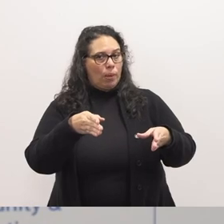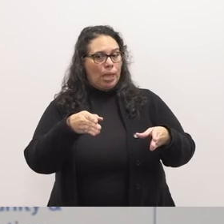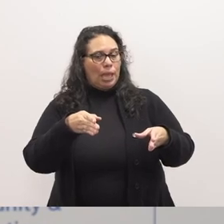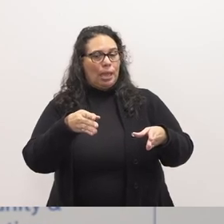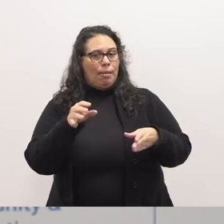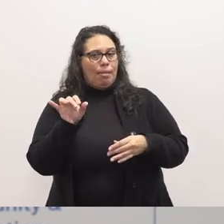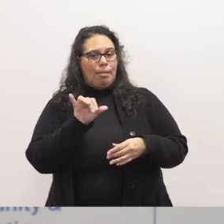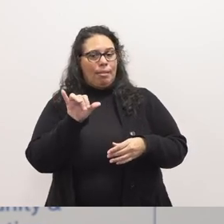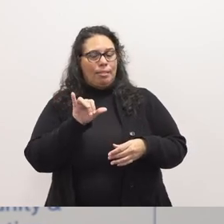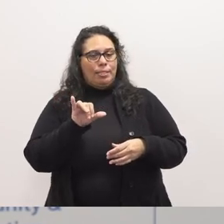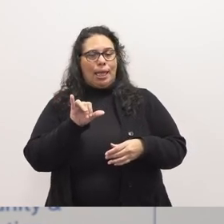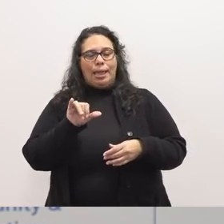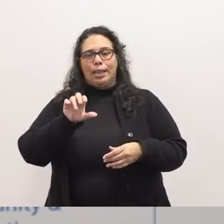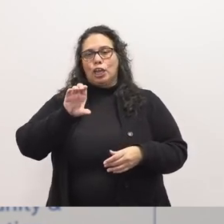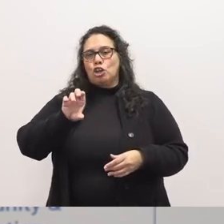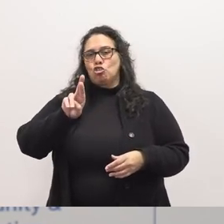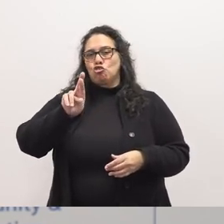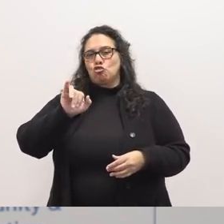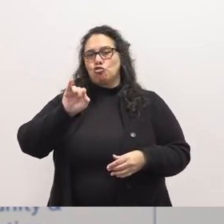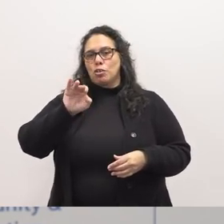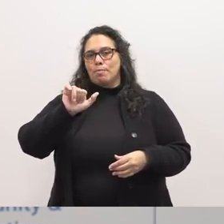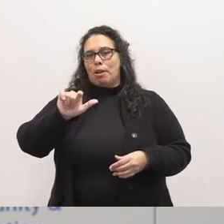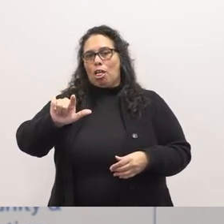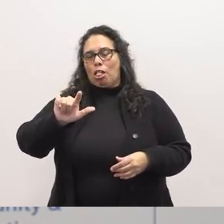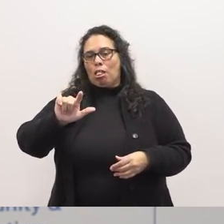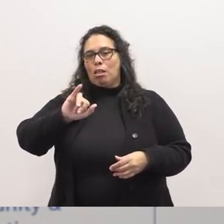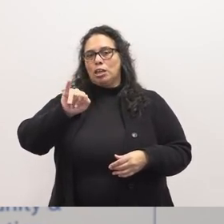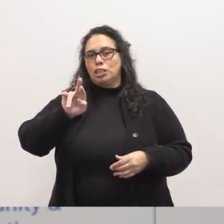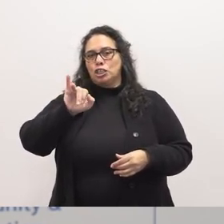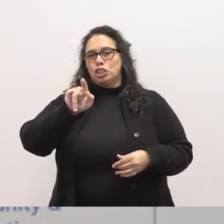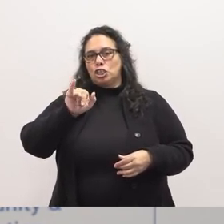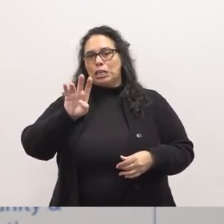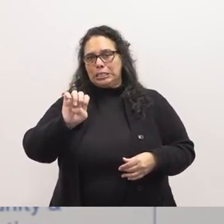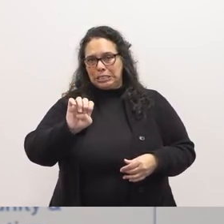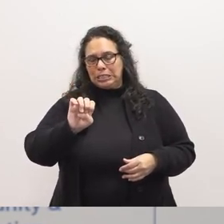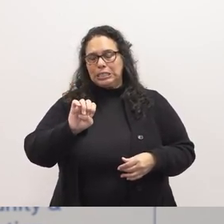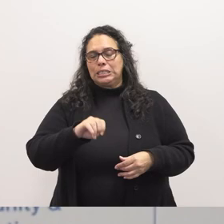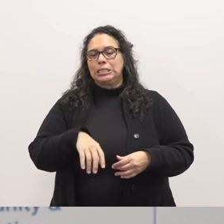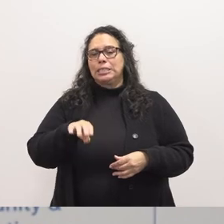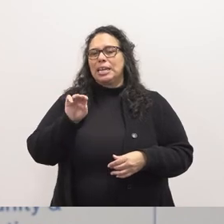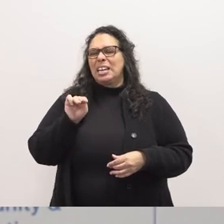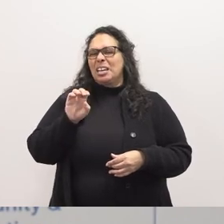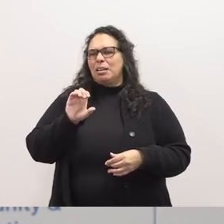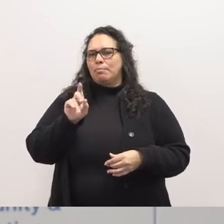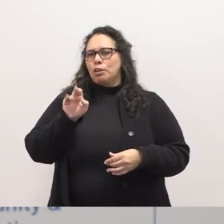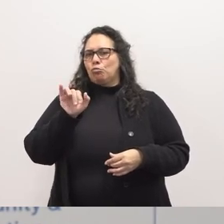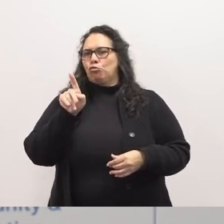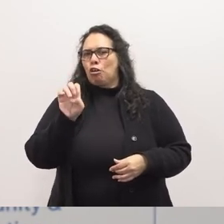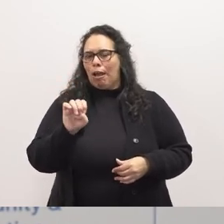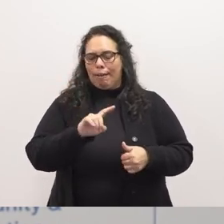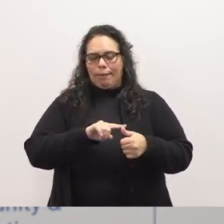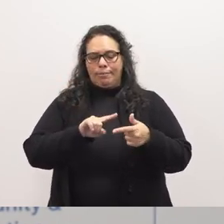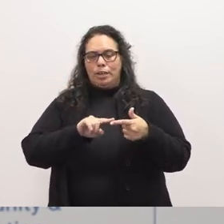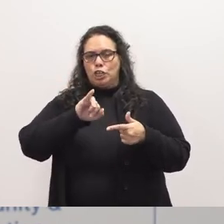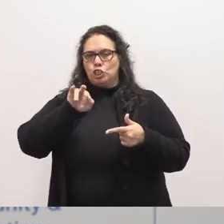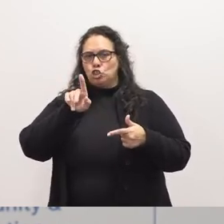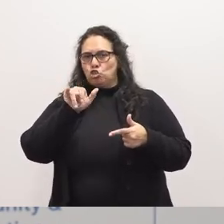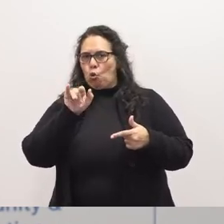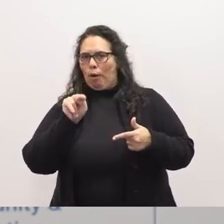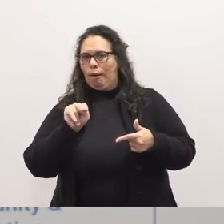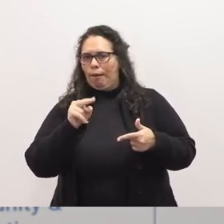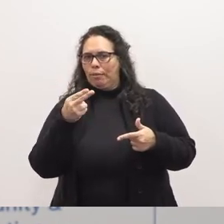like the criminal justice pathway in McBride, Cabrillo, or Jordan. And so I think that we heard earlier